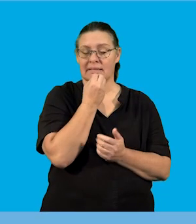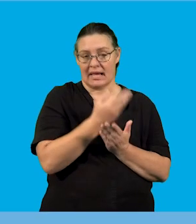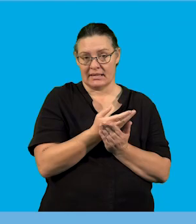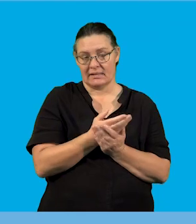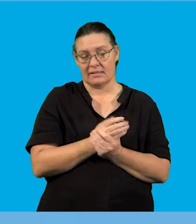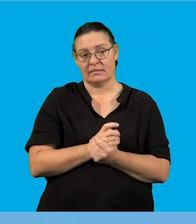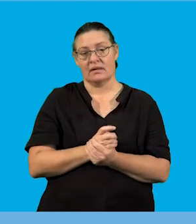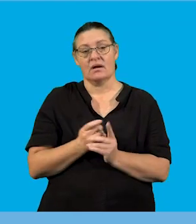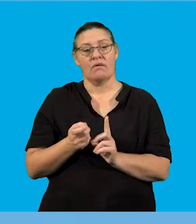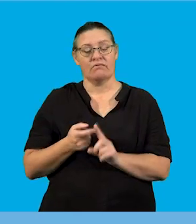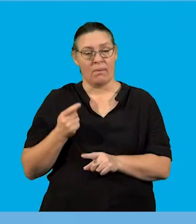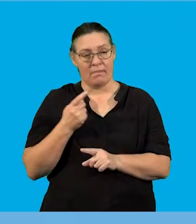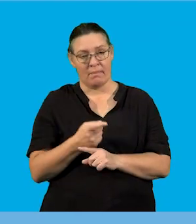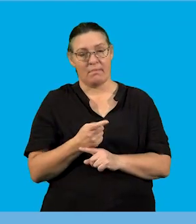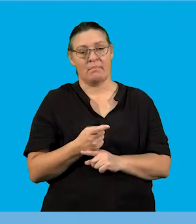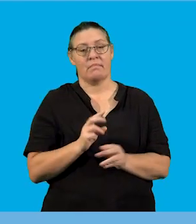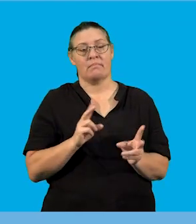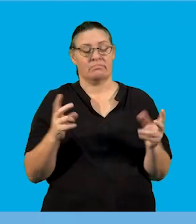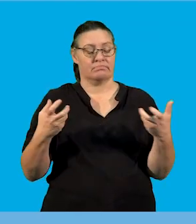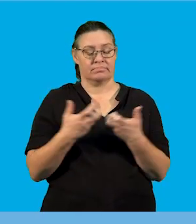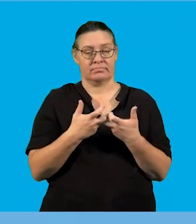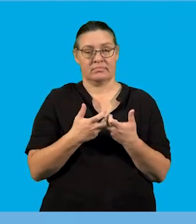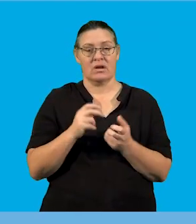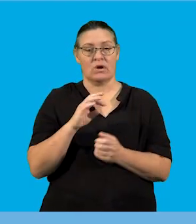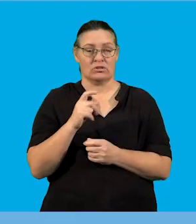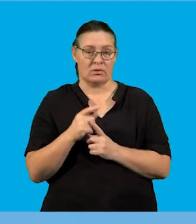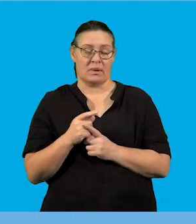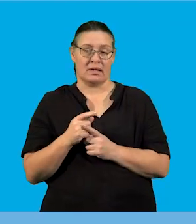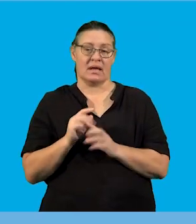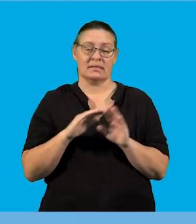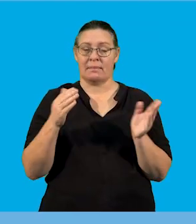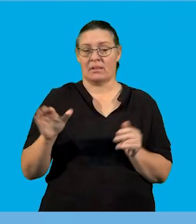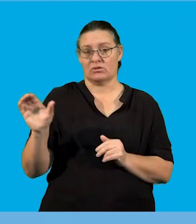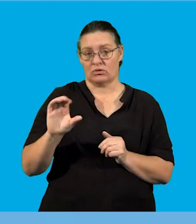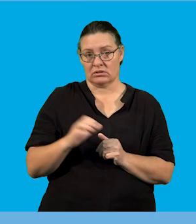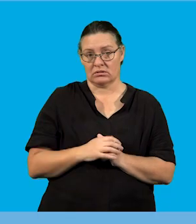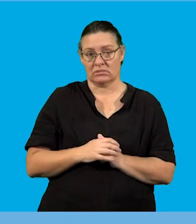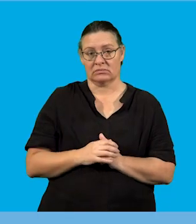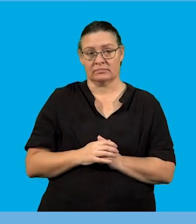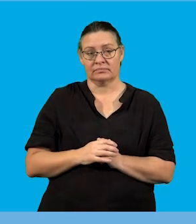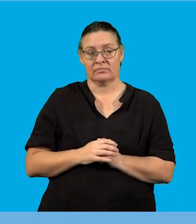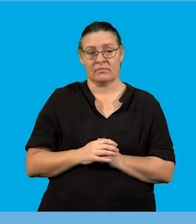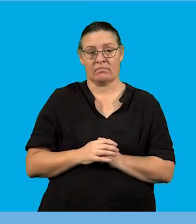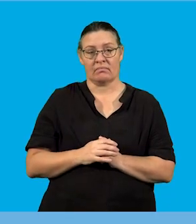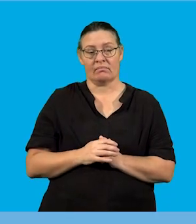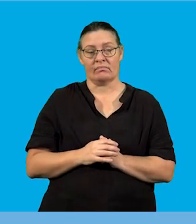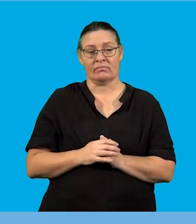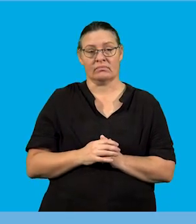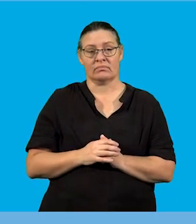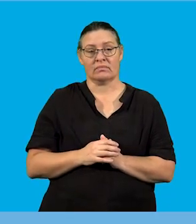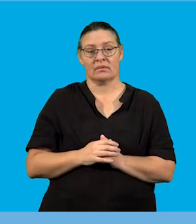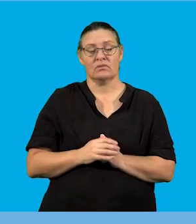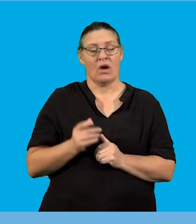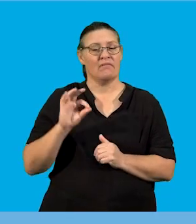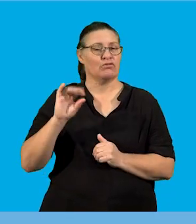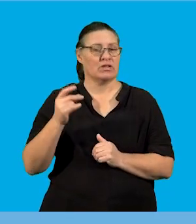consume the compound that is made from that particular reaction, which is the table salt. So sodium chloride, we know it